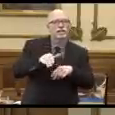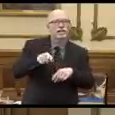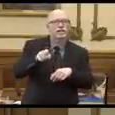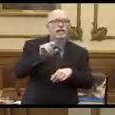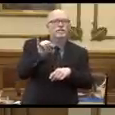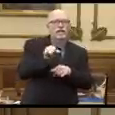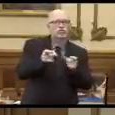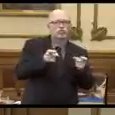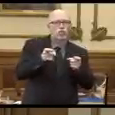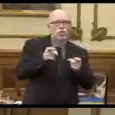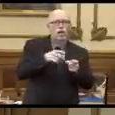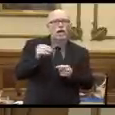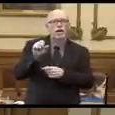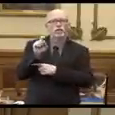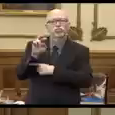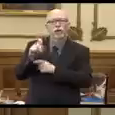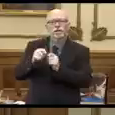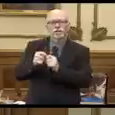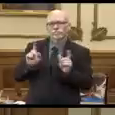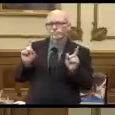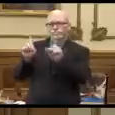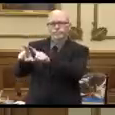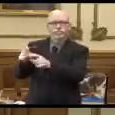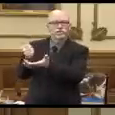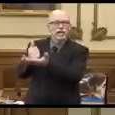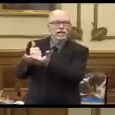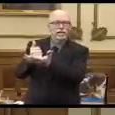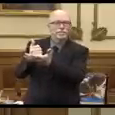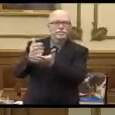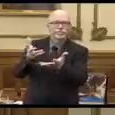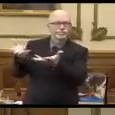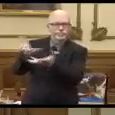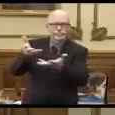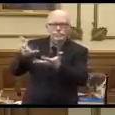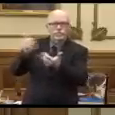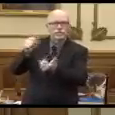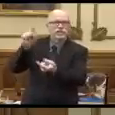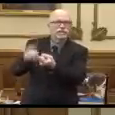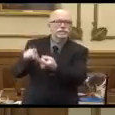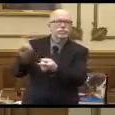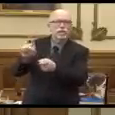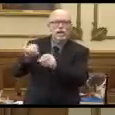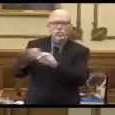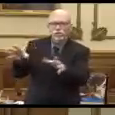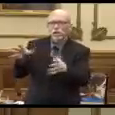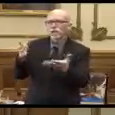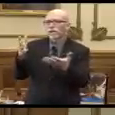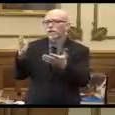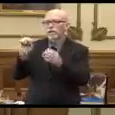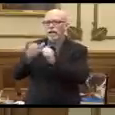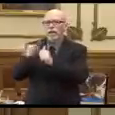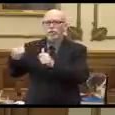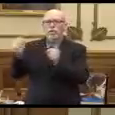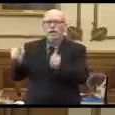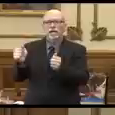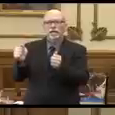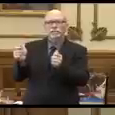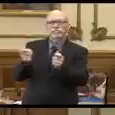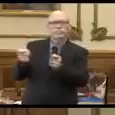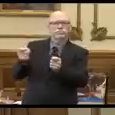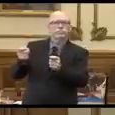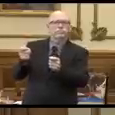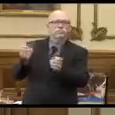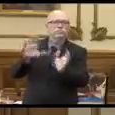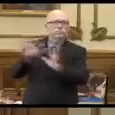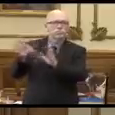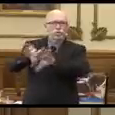infection control and our strike teams in to help further delineate where the outbreaks are and how those facilities can then appropriately